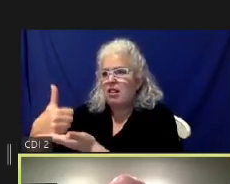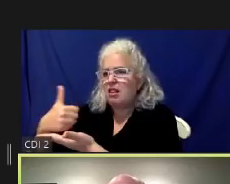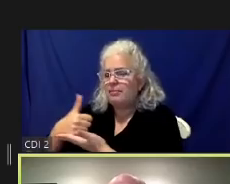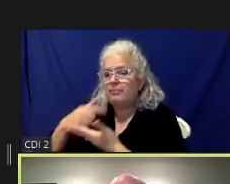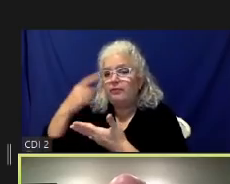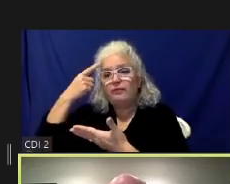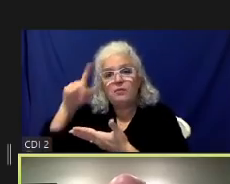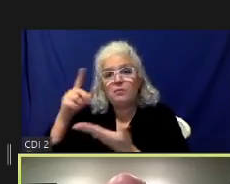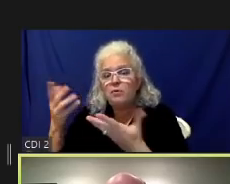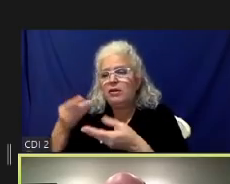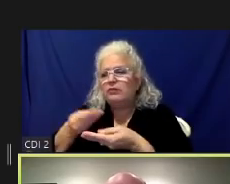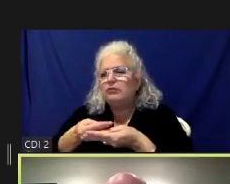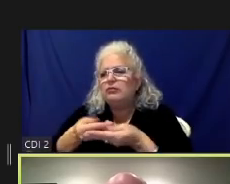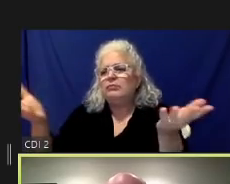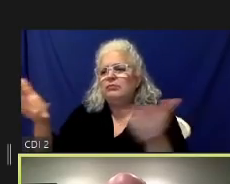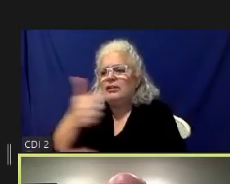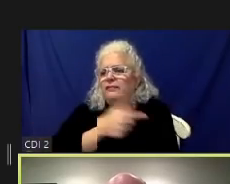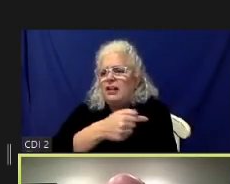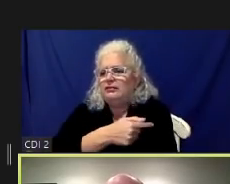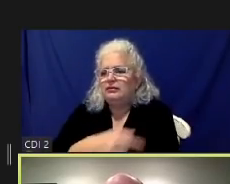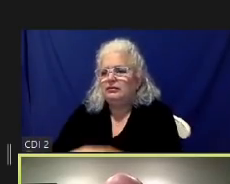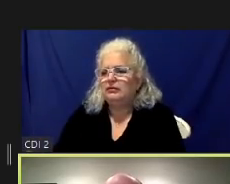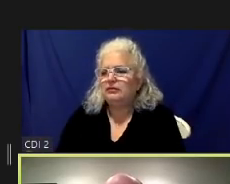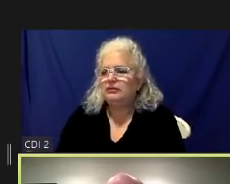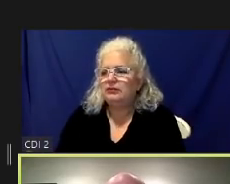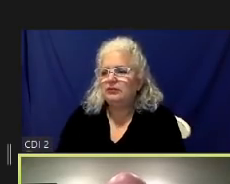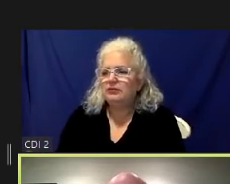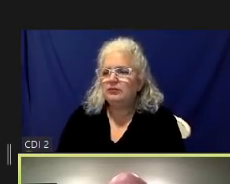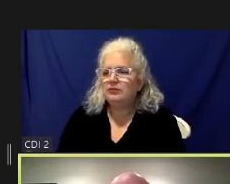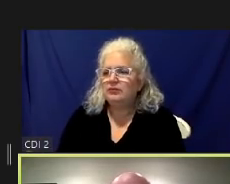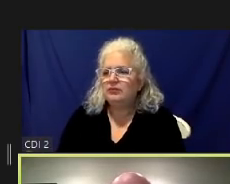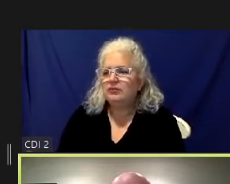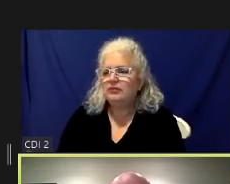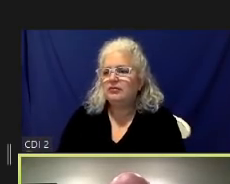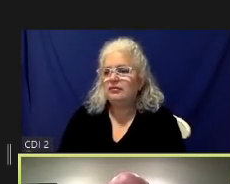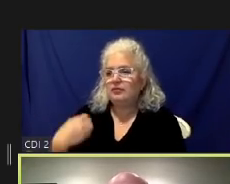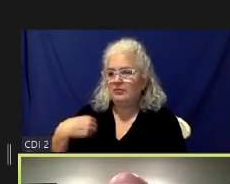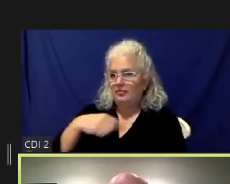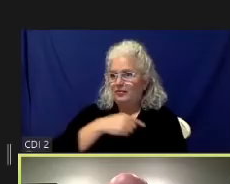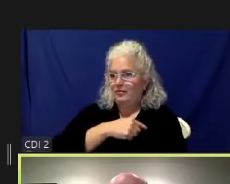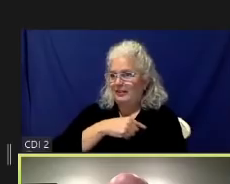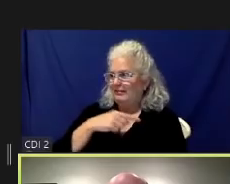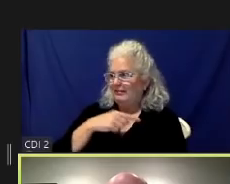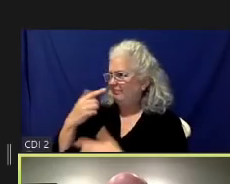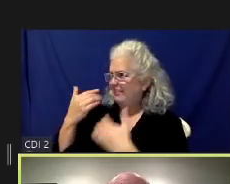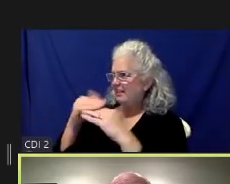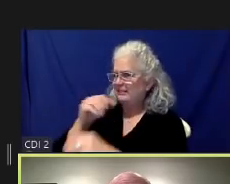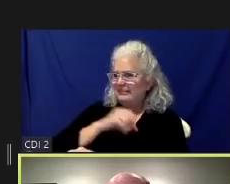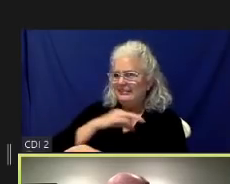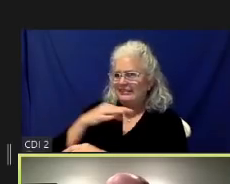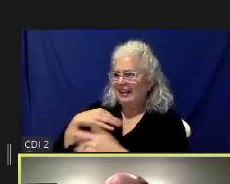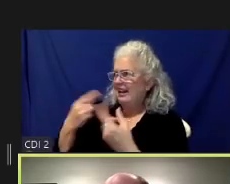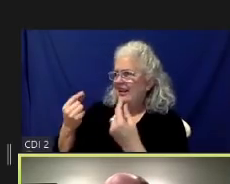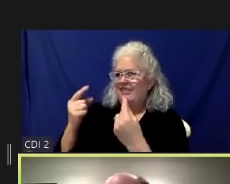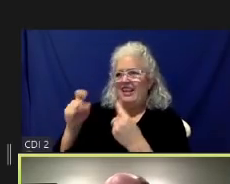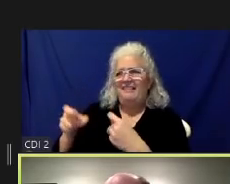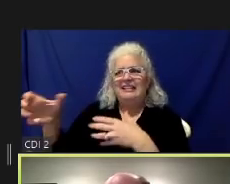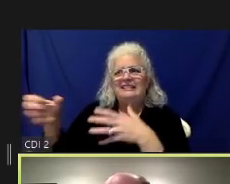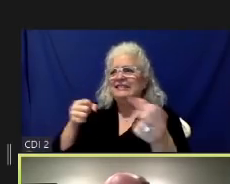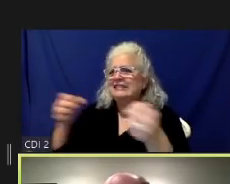to maximize that, these core teams can then really do on-the-job training daily with new